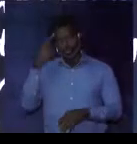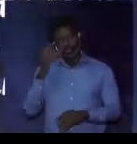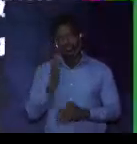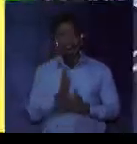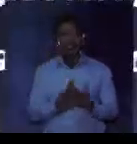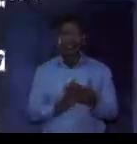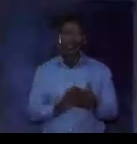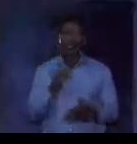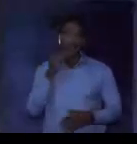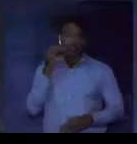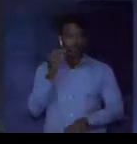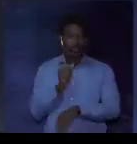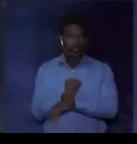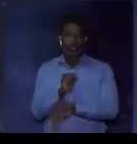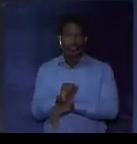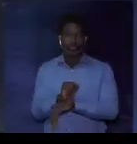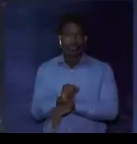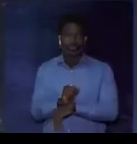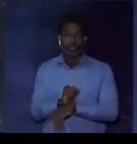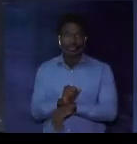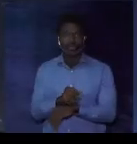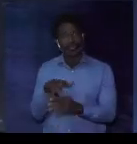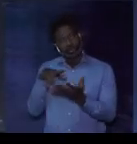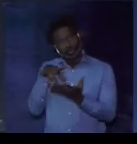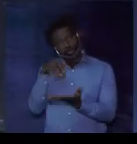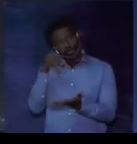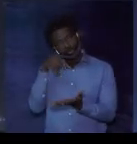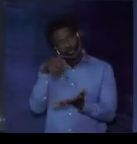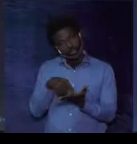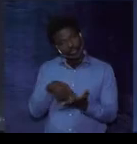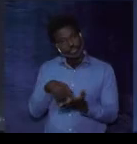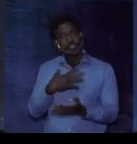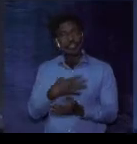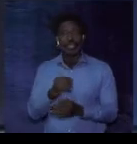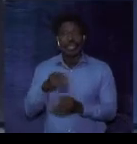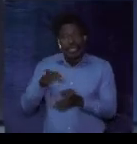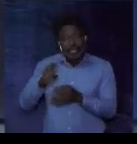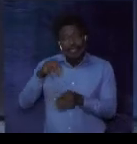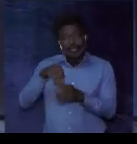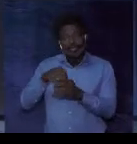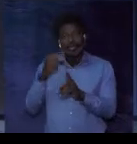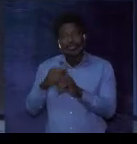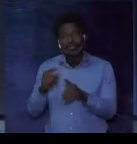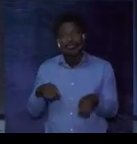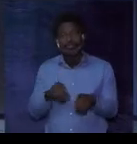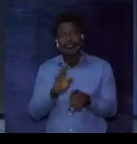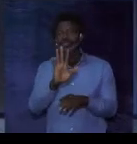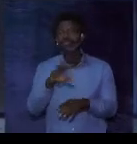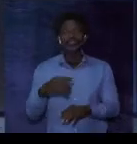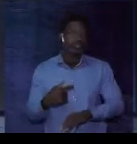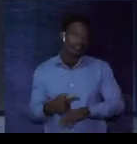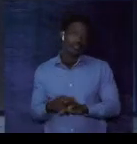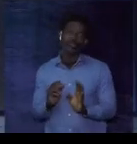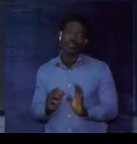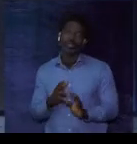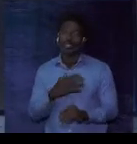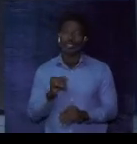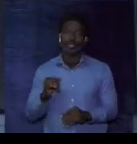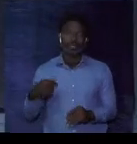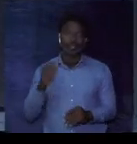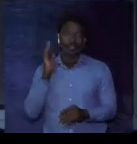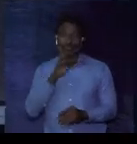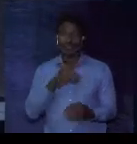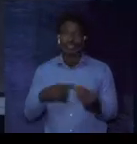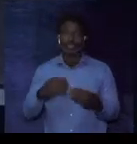It's time for some homework. So copy this and write them in words during your leisure, and I'll be